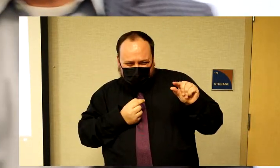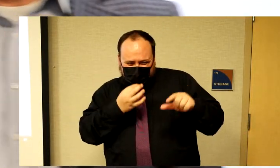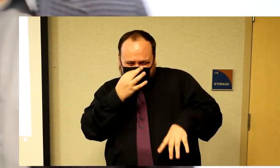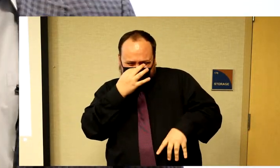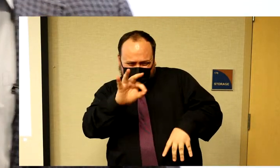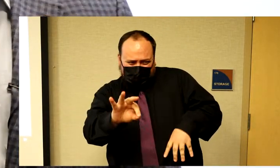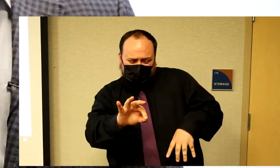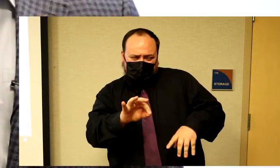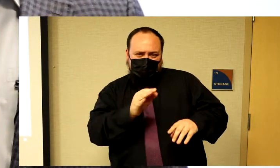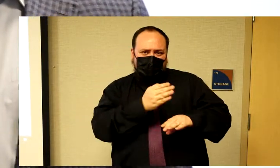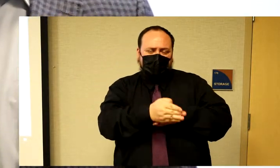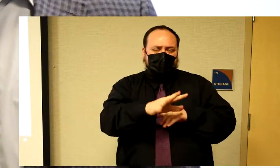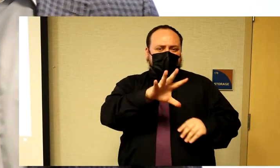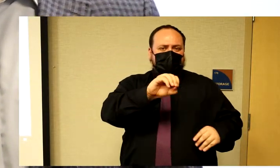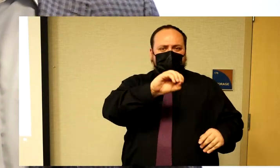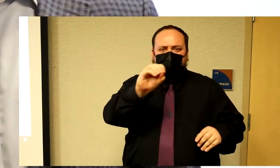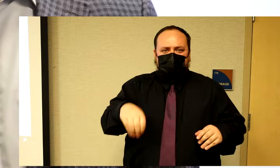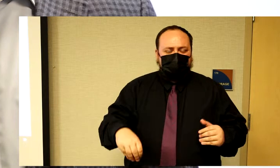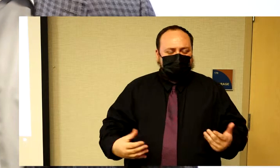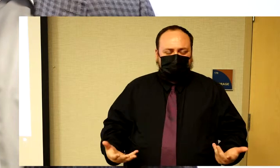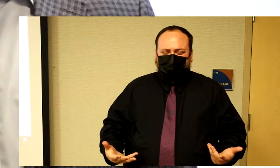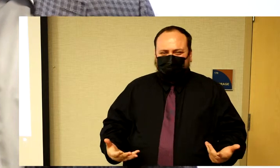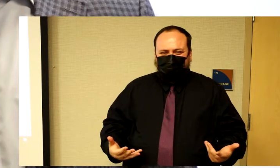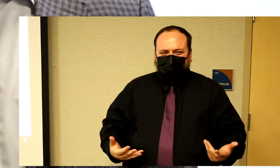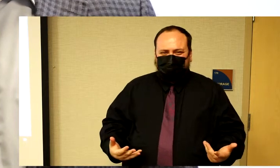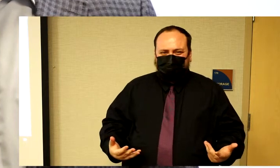50, which